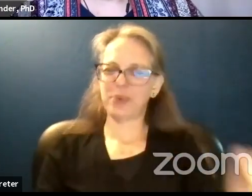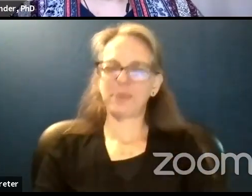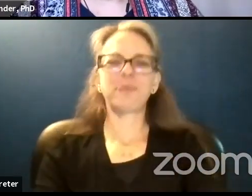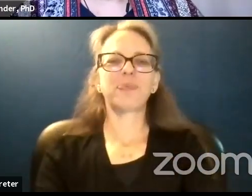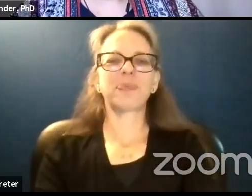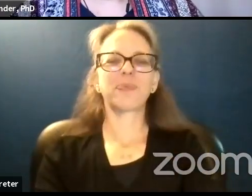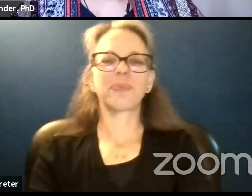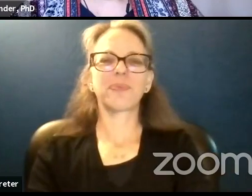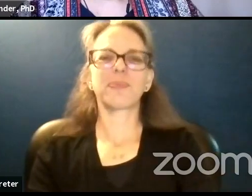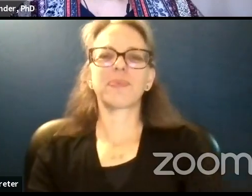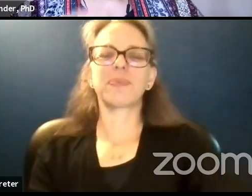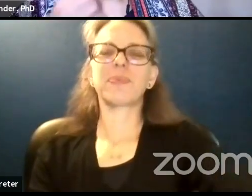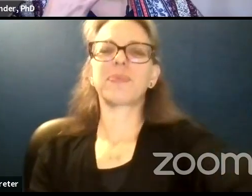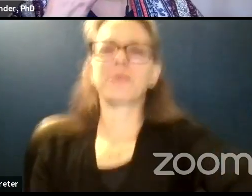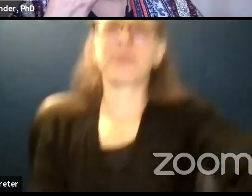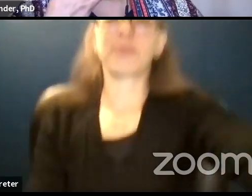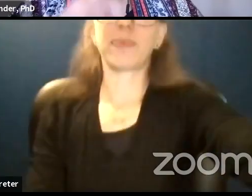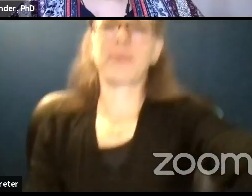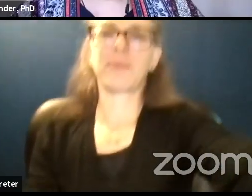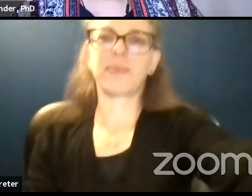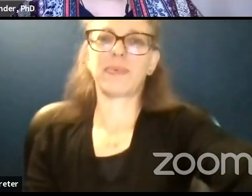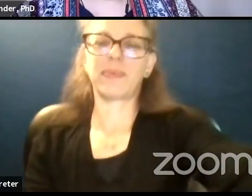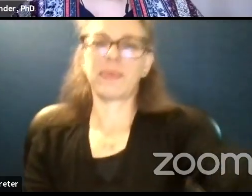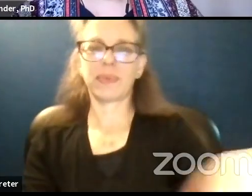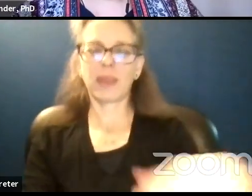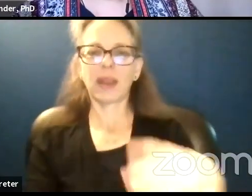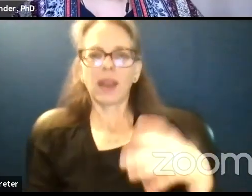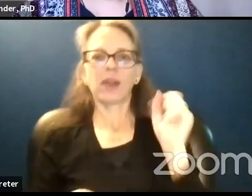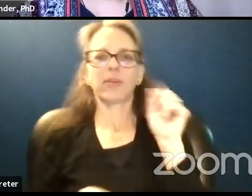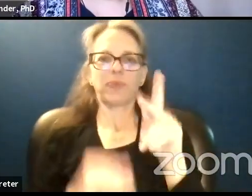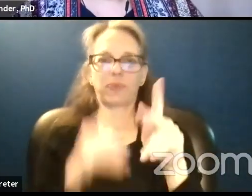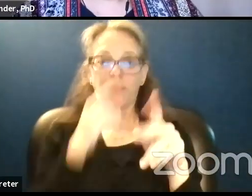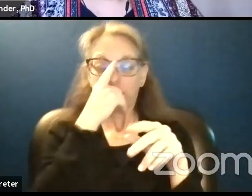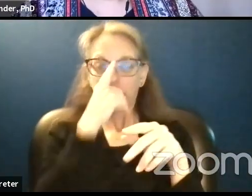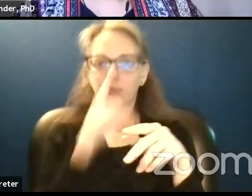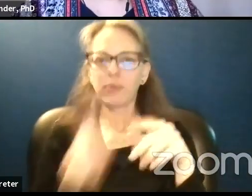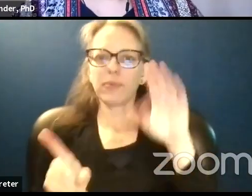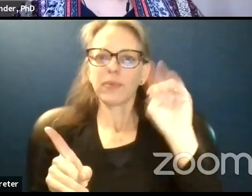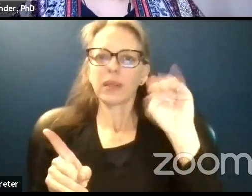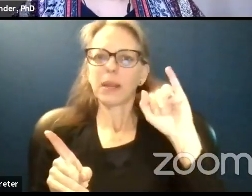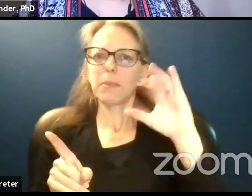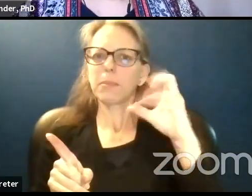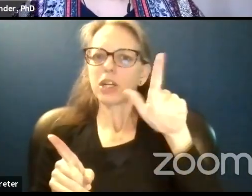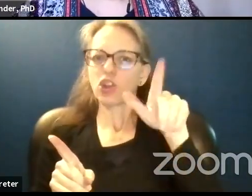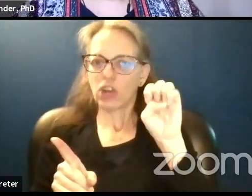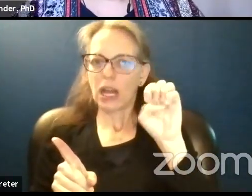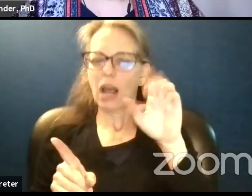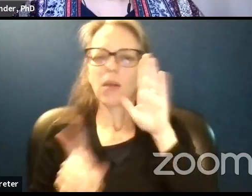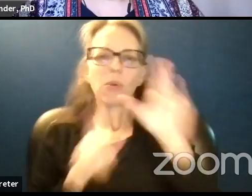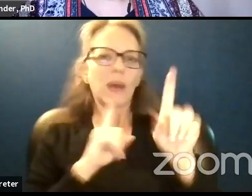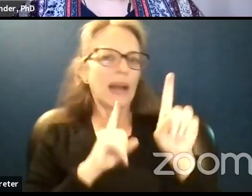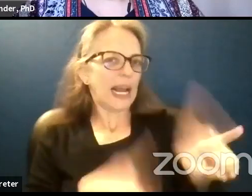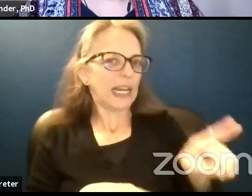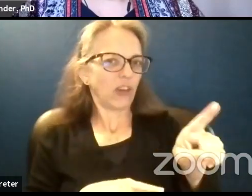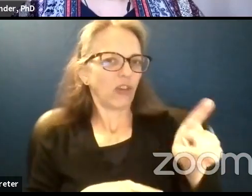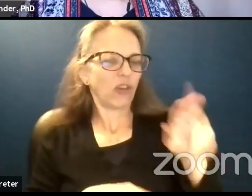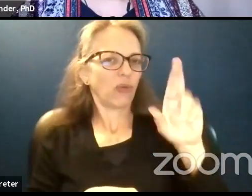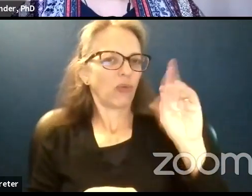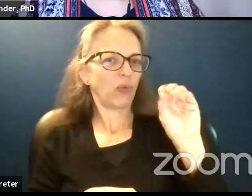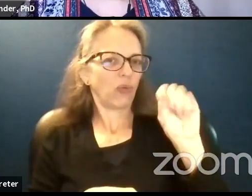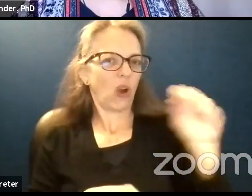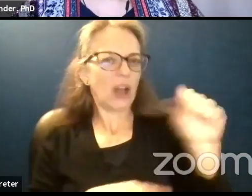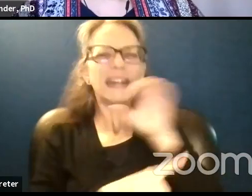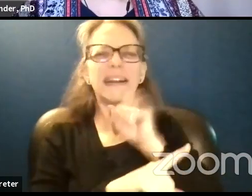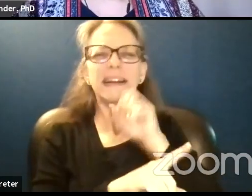Definitely. All right. So next up, we've got Michelle is going to take a question from Ross, who is age 11 in Highland